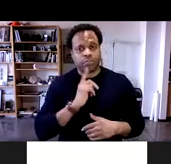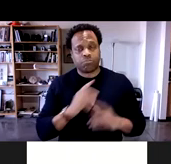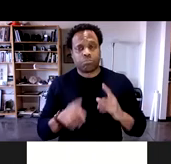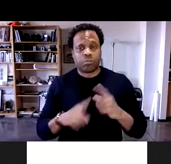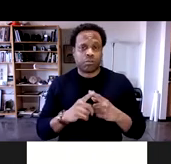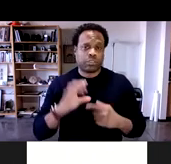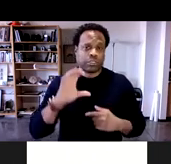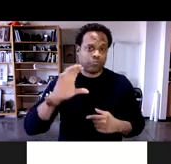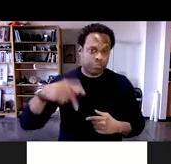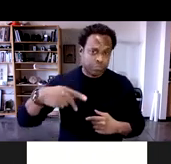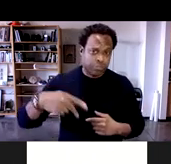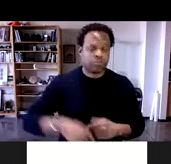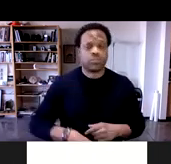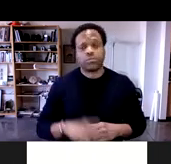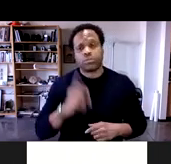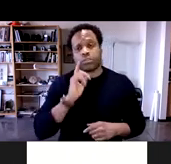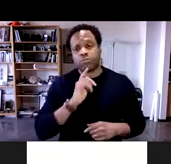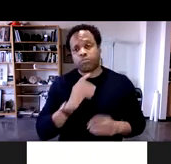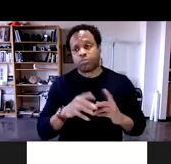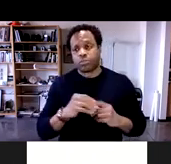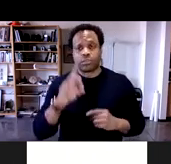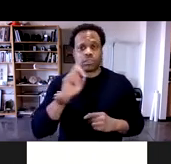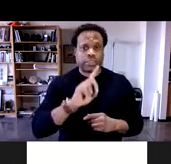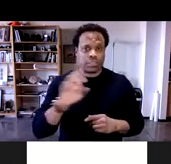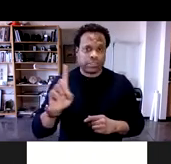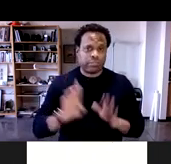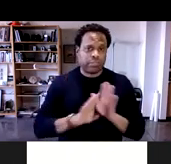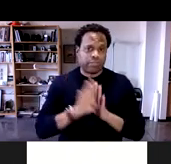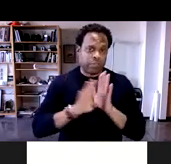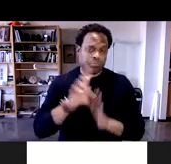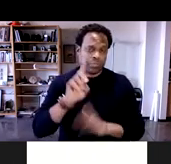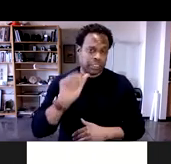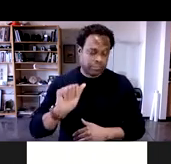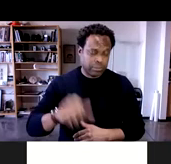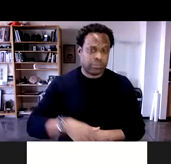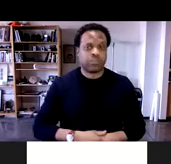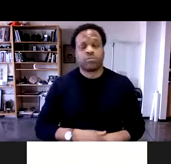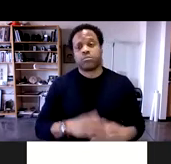So there's many things with other disabilities as well.